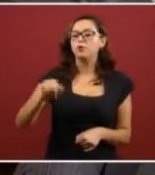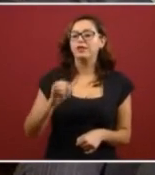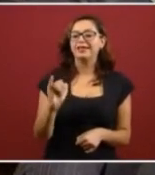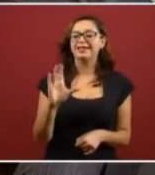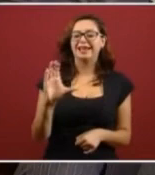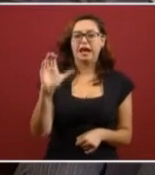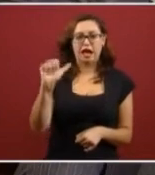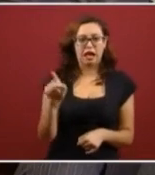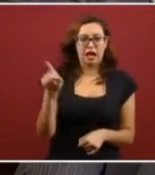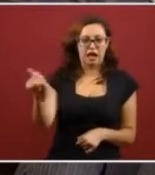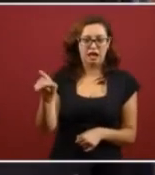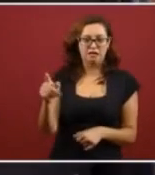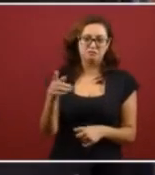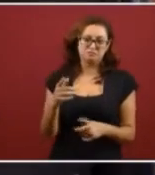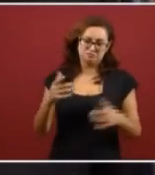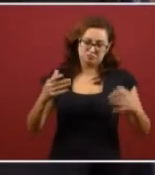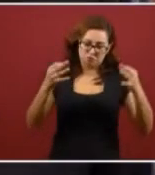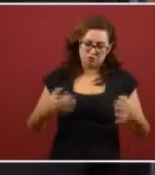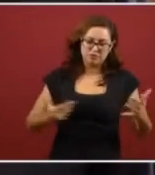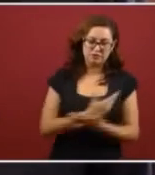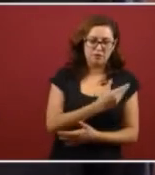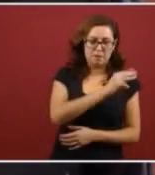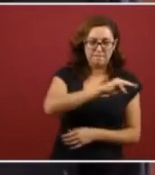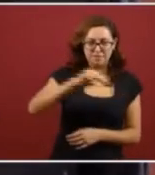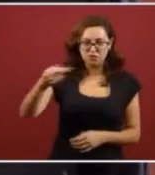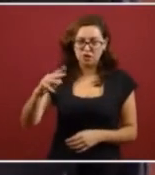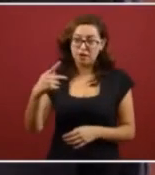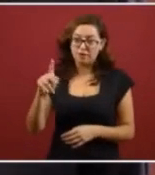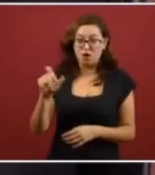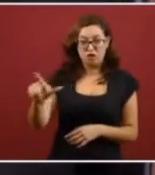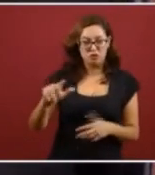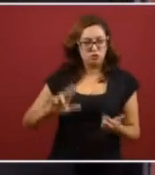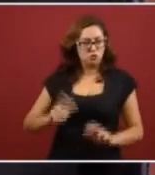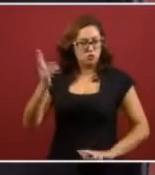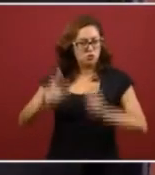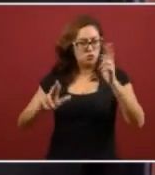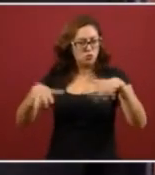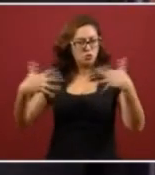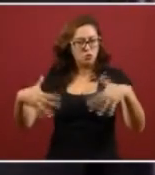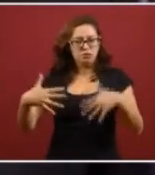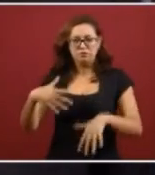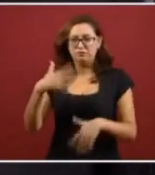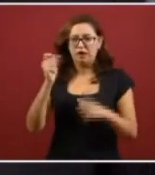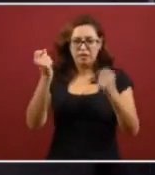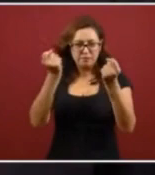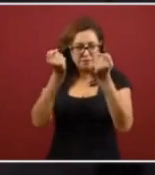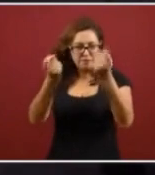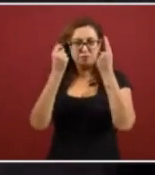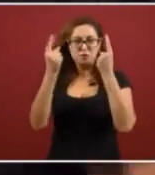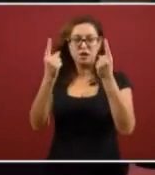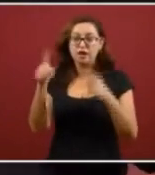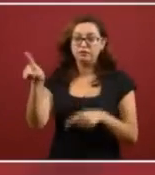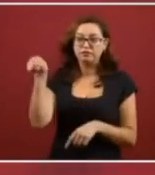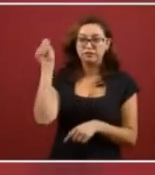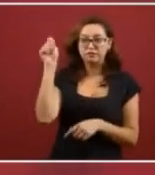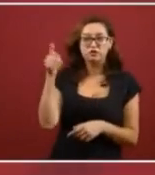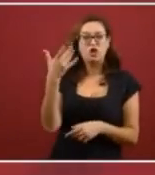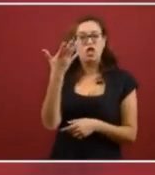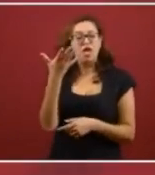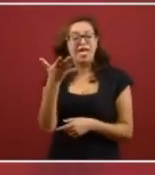Michoacán. Mexicano que más admiro. He's one of the most 10 meses de Mexicans that I